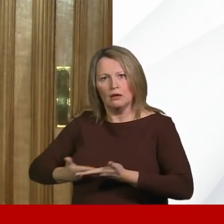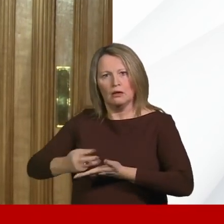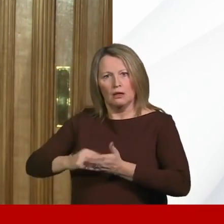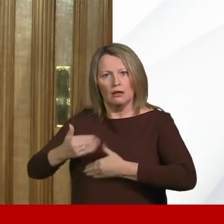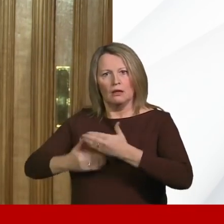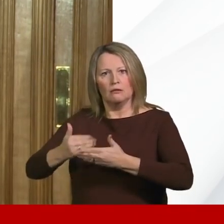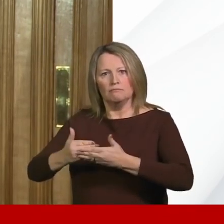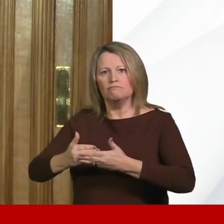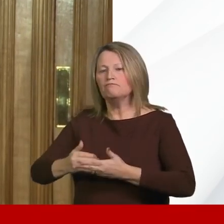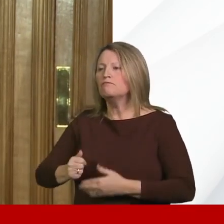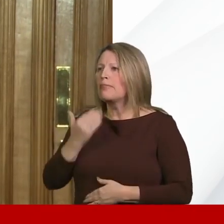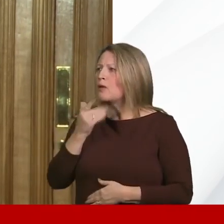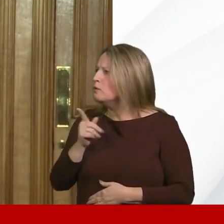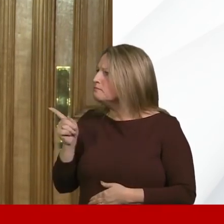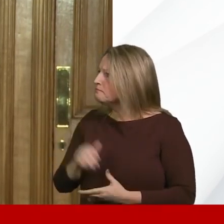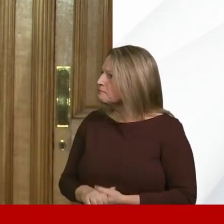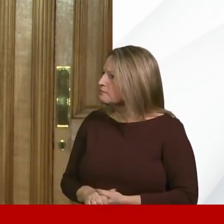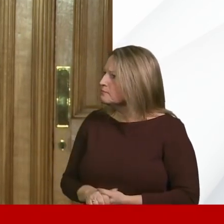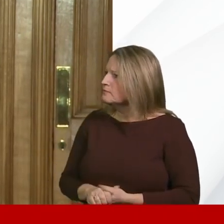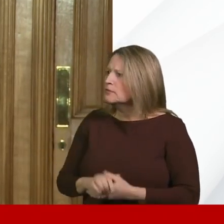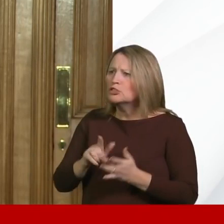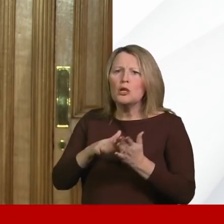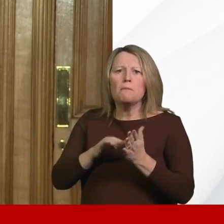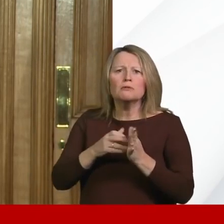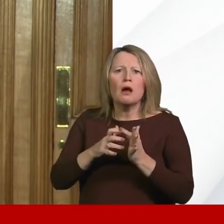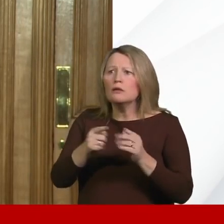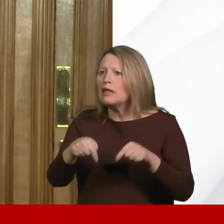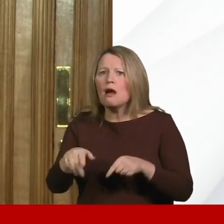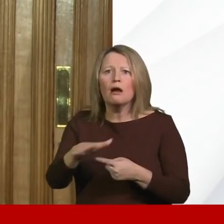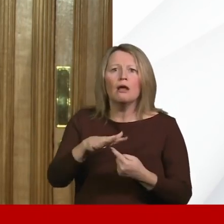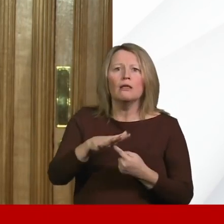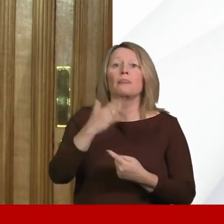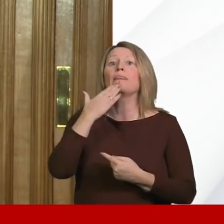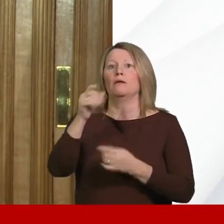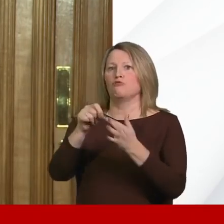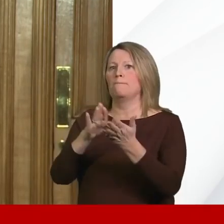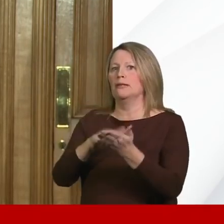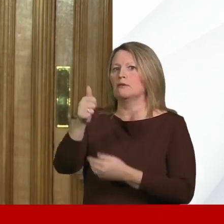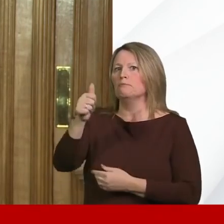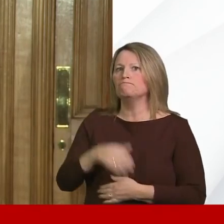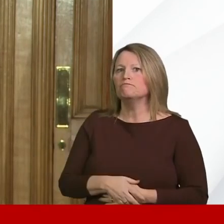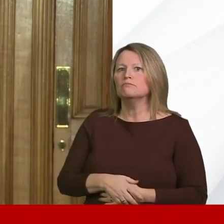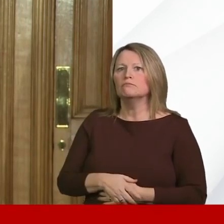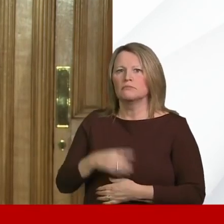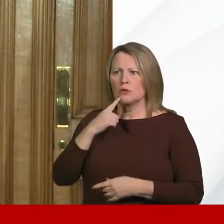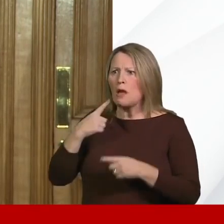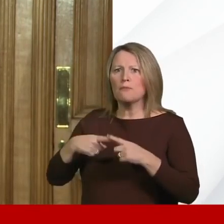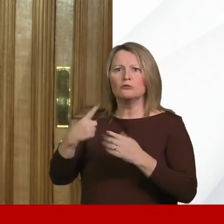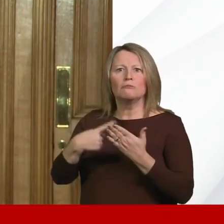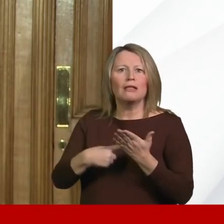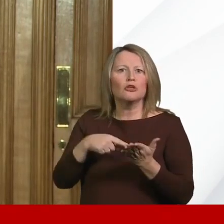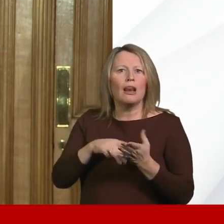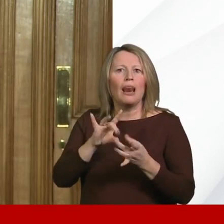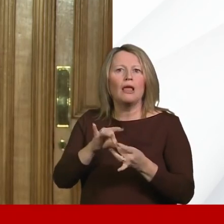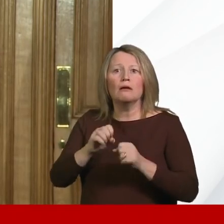can invest in struggling industries, currently at £12 billion. Is that the case, and does that signal that there's going to be another